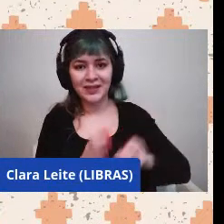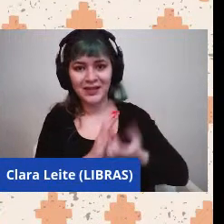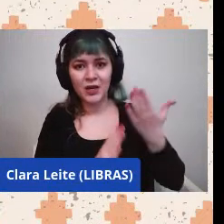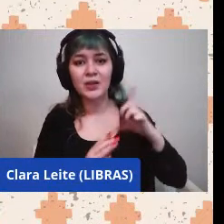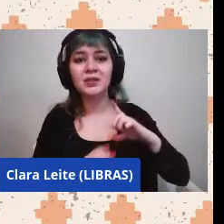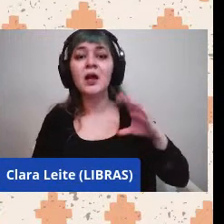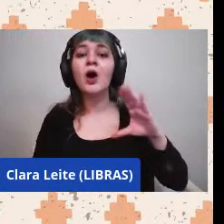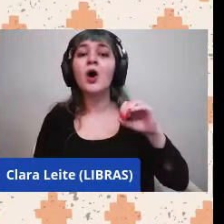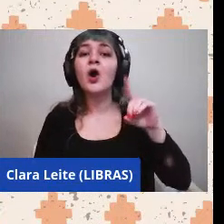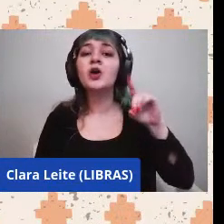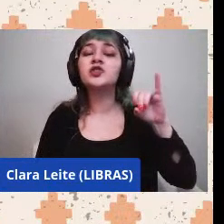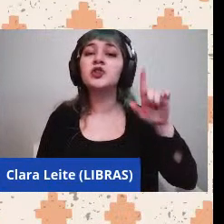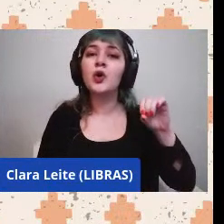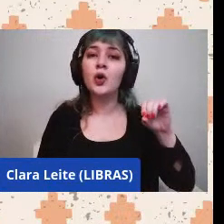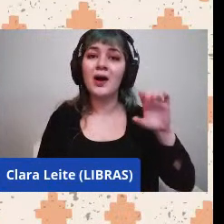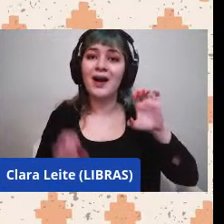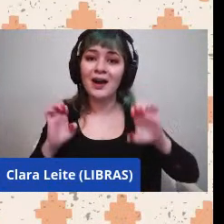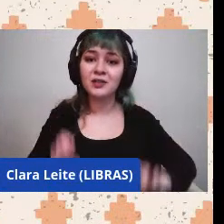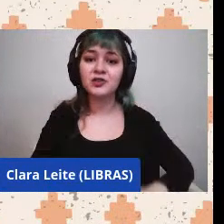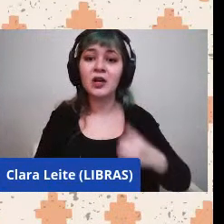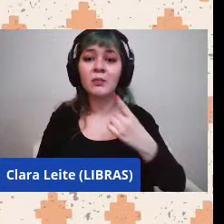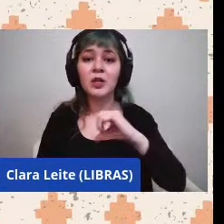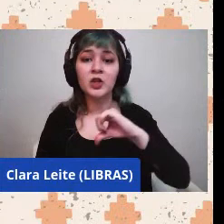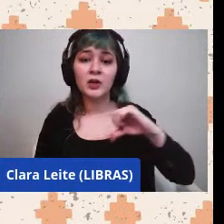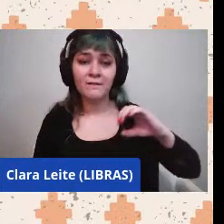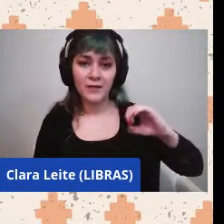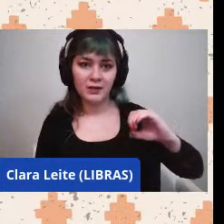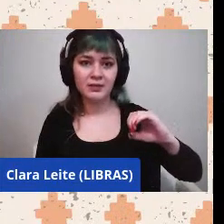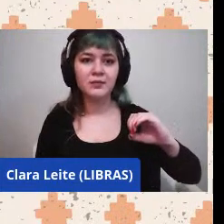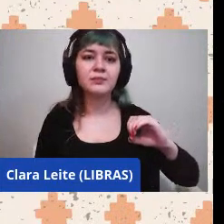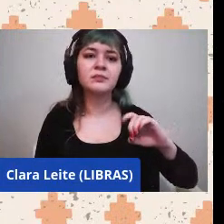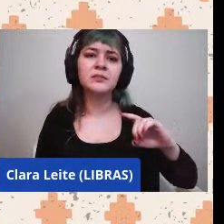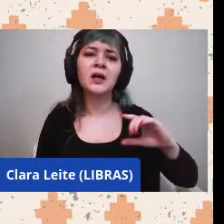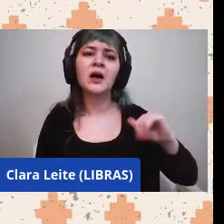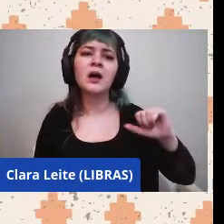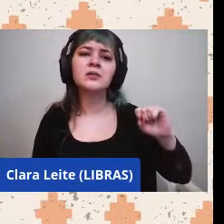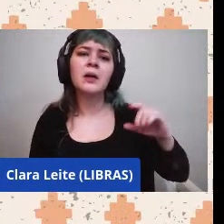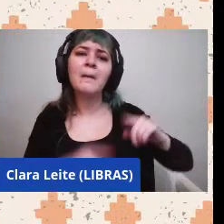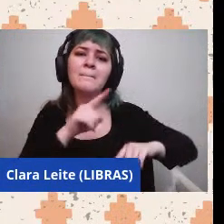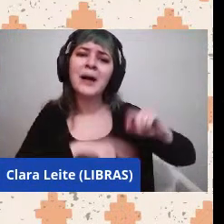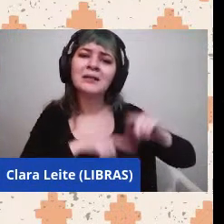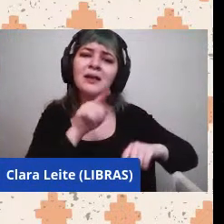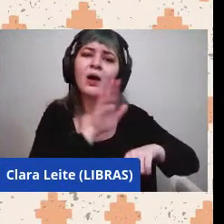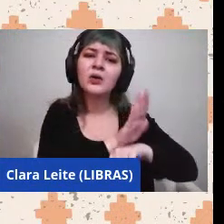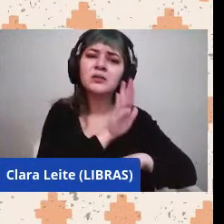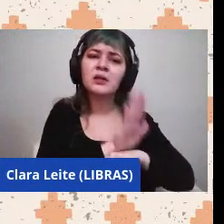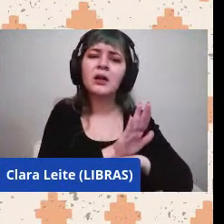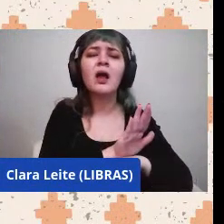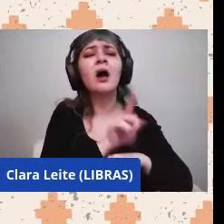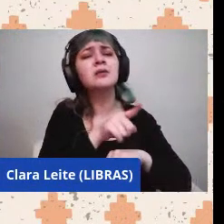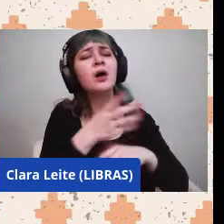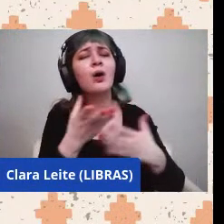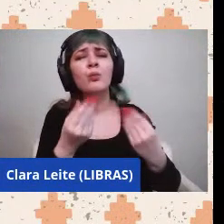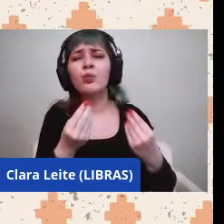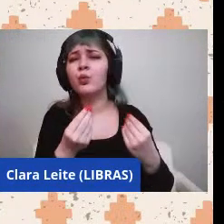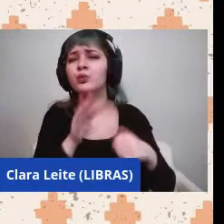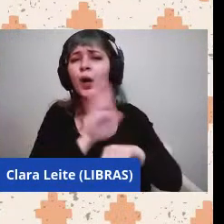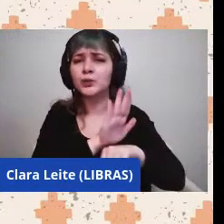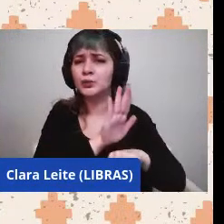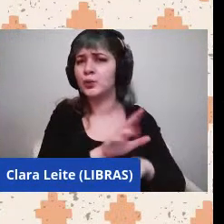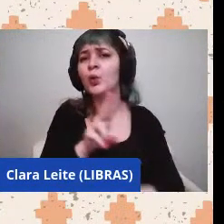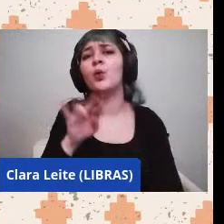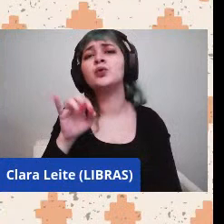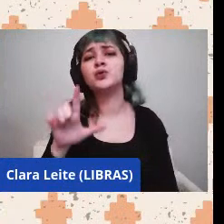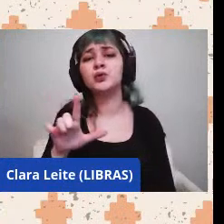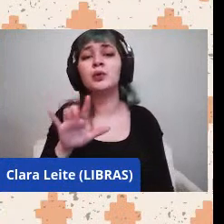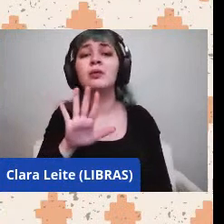in the 1990s, with cases and ancillary materials in a casebook that's extraordinarily helpful. What it